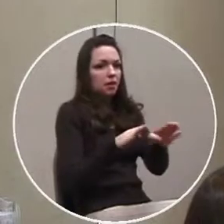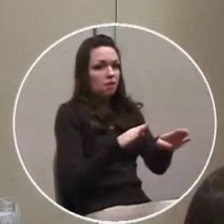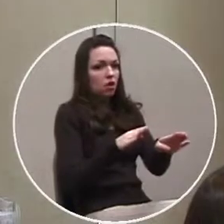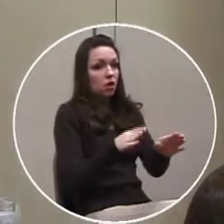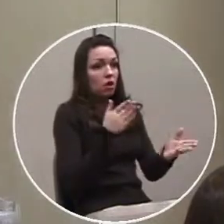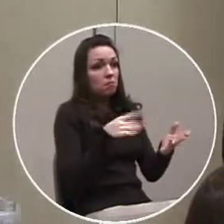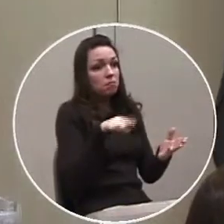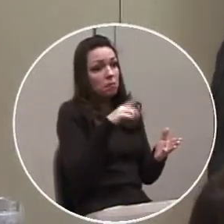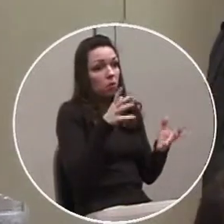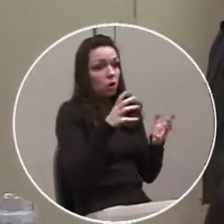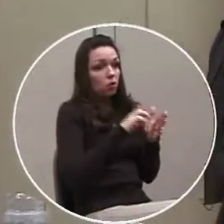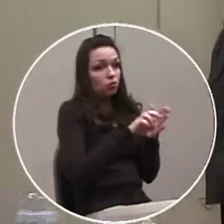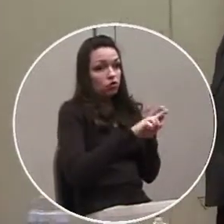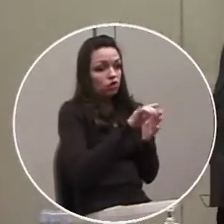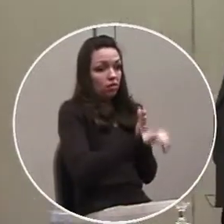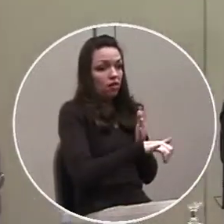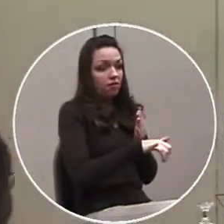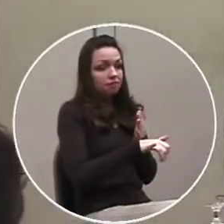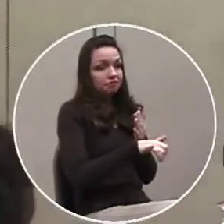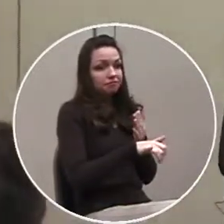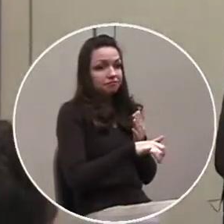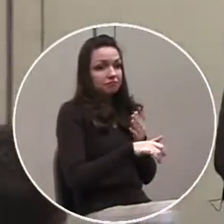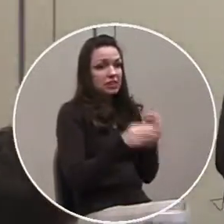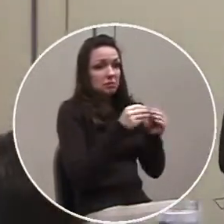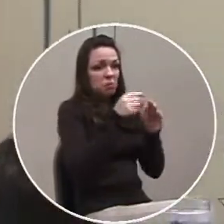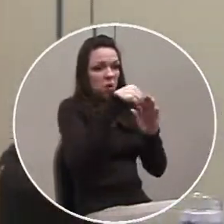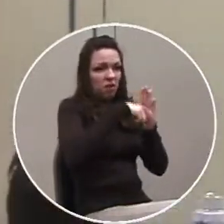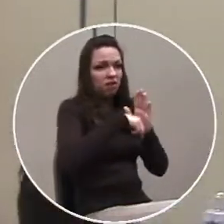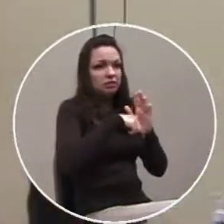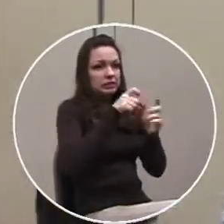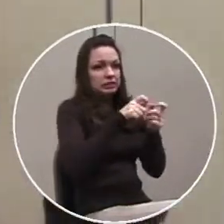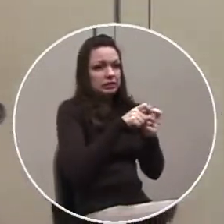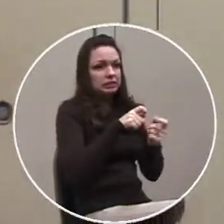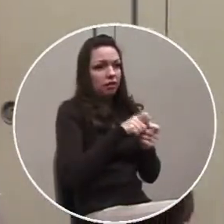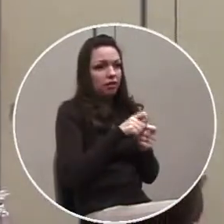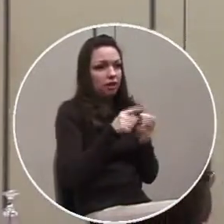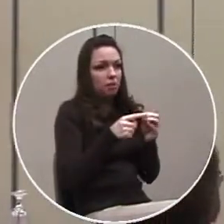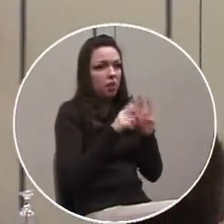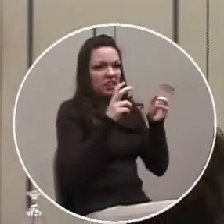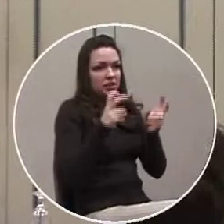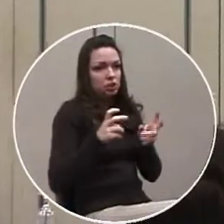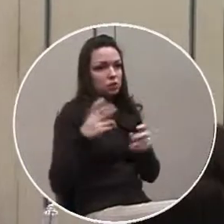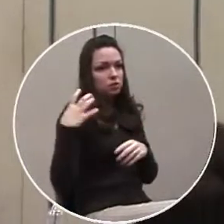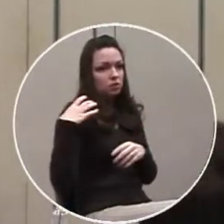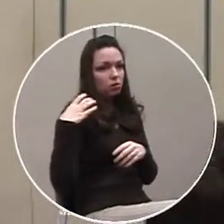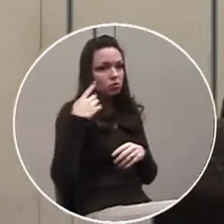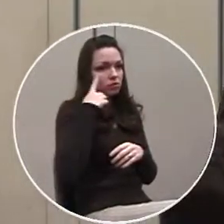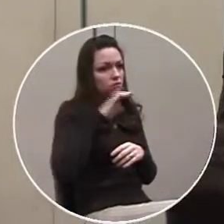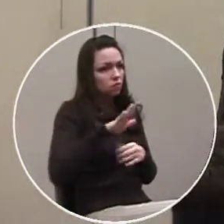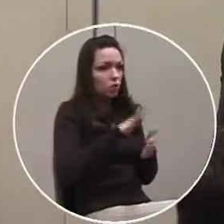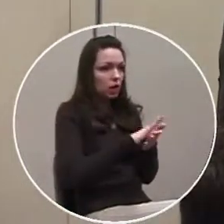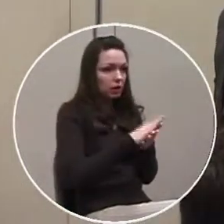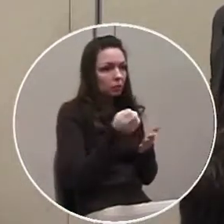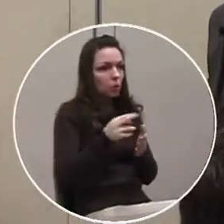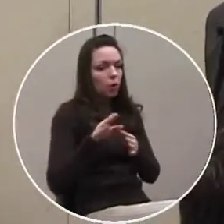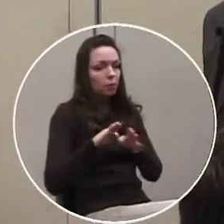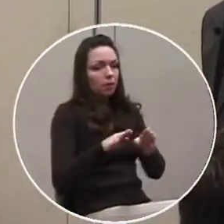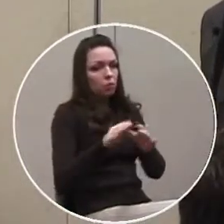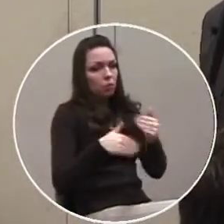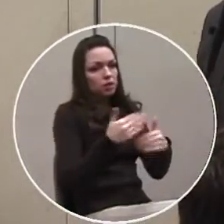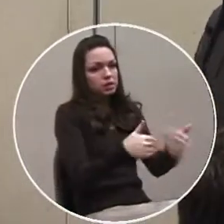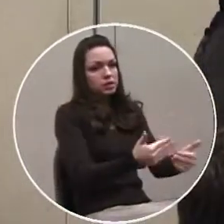into if you want to go even into greater detail about issues of coaching for either academic or behavioral